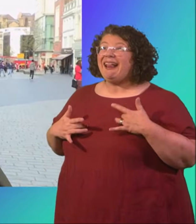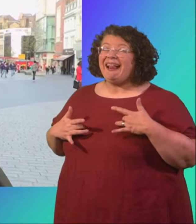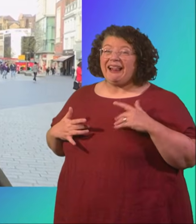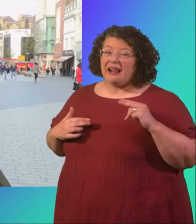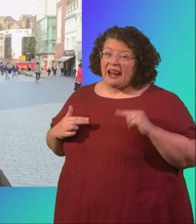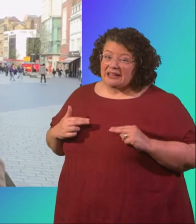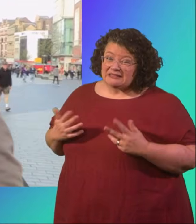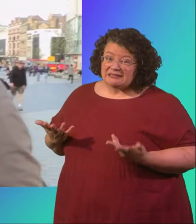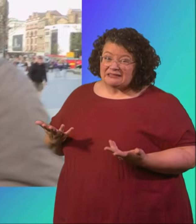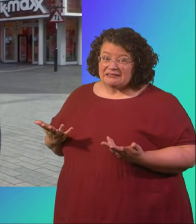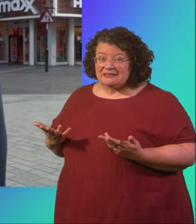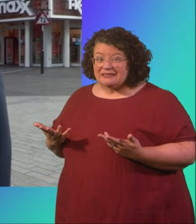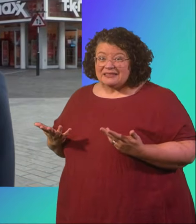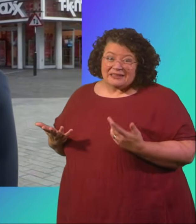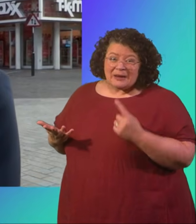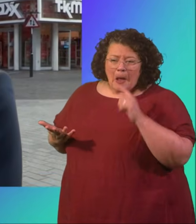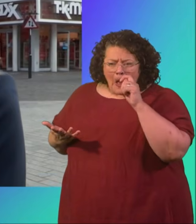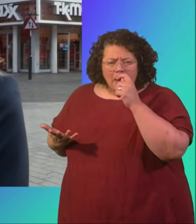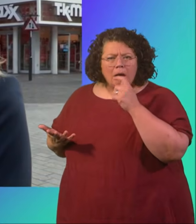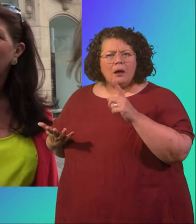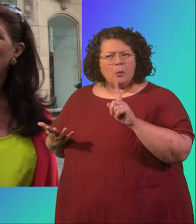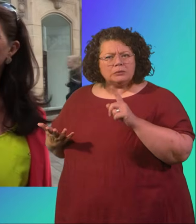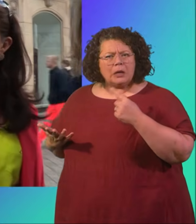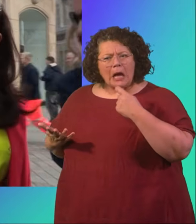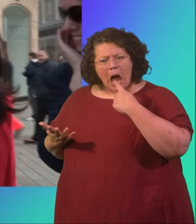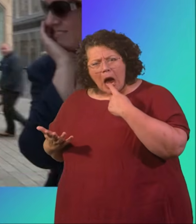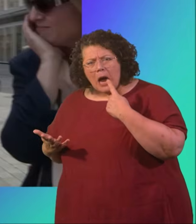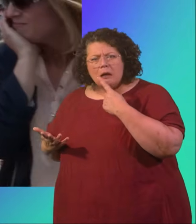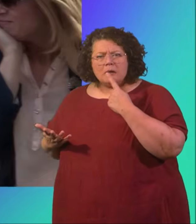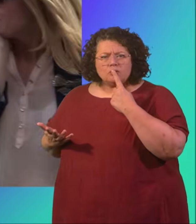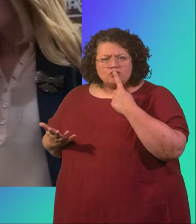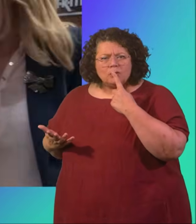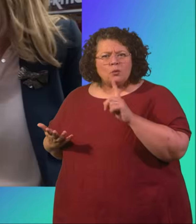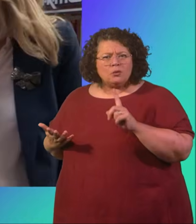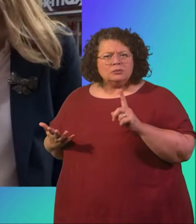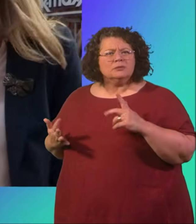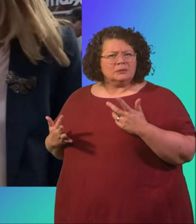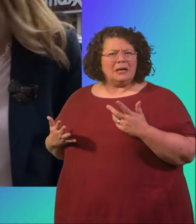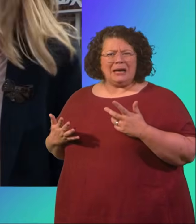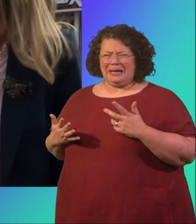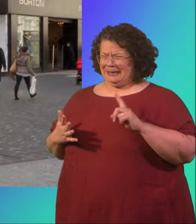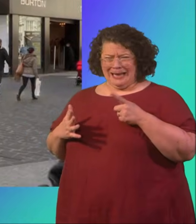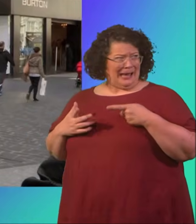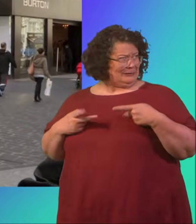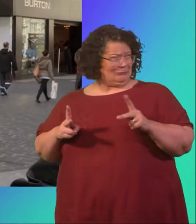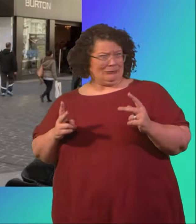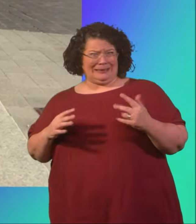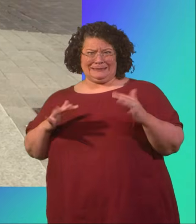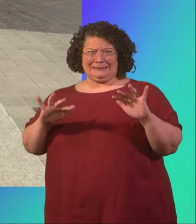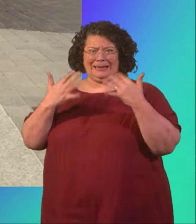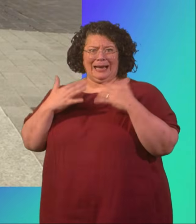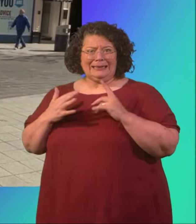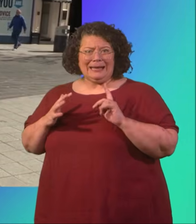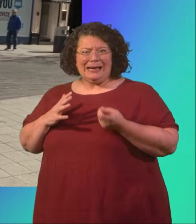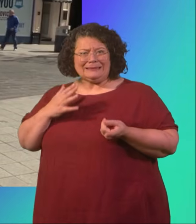to see what comes out of people's noses and what comes out of their mouths. I can't do this in the street. Put up my nose. Go on.